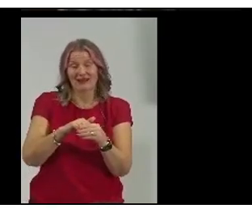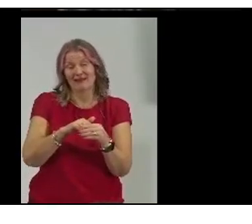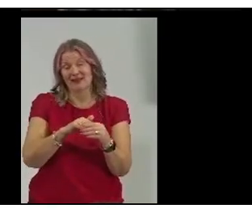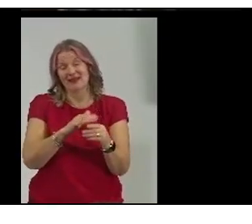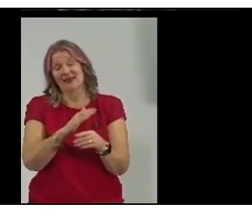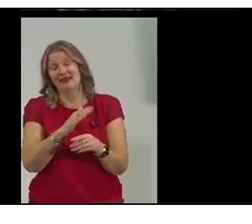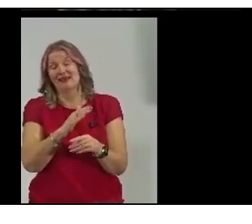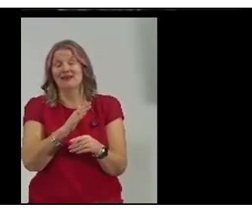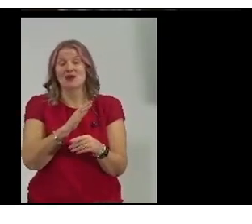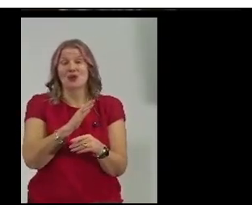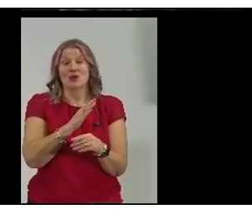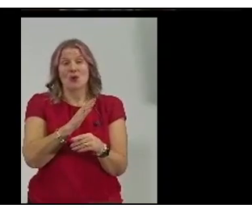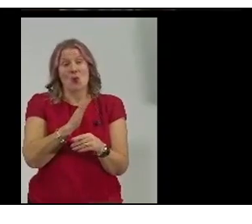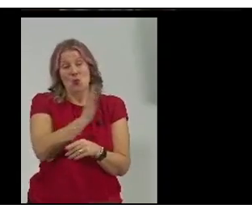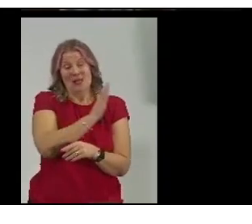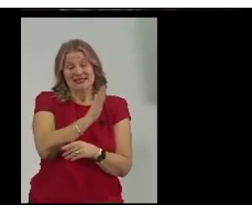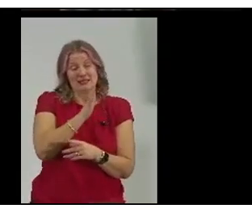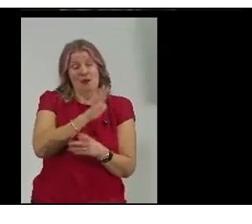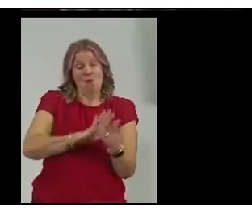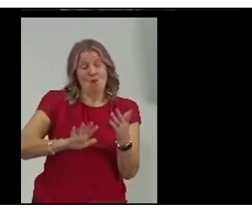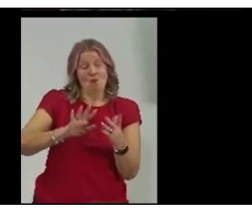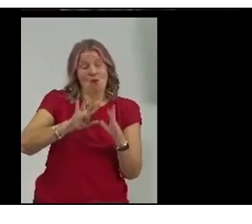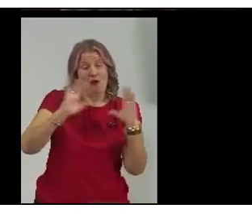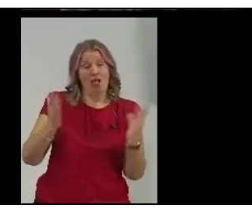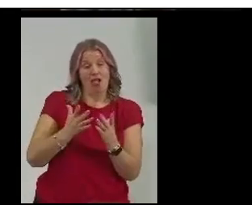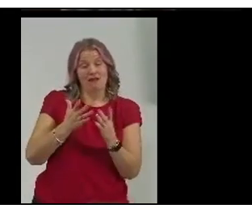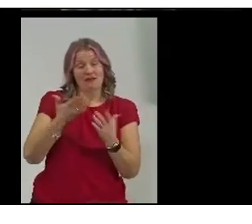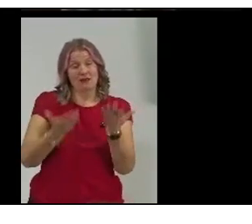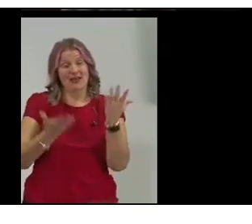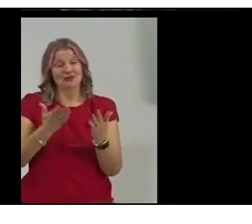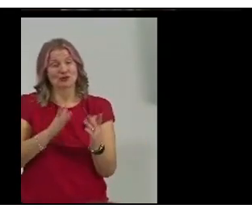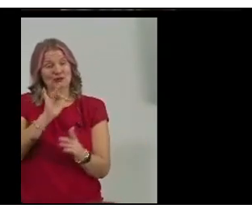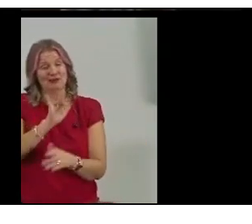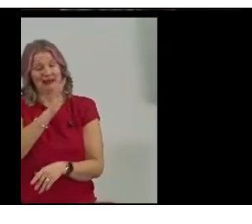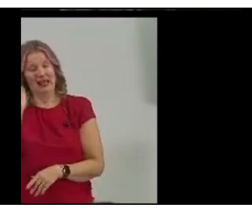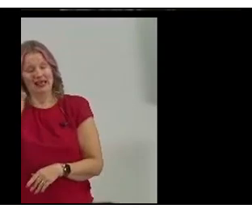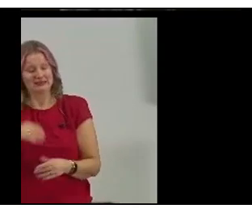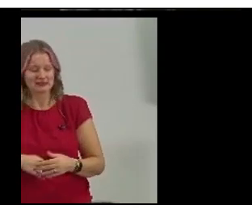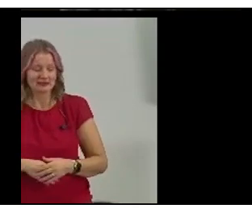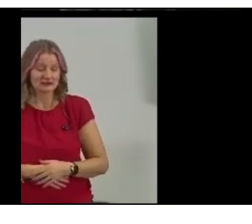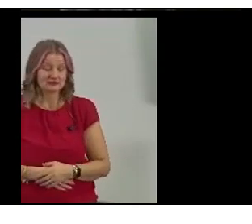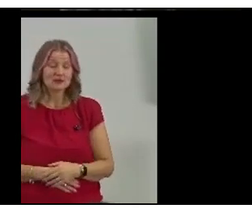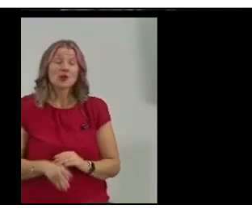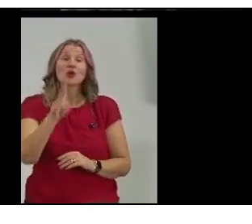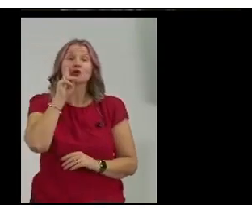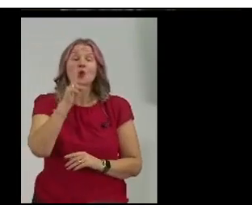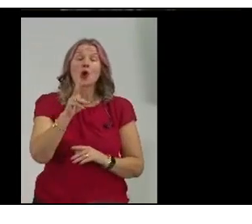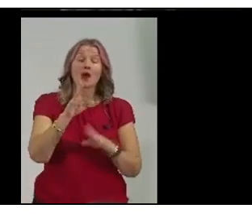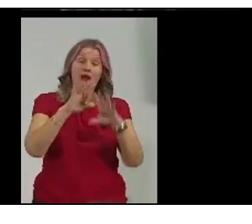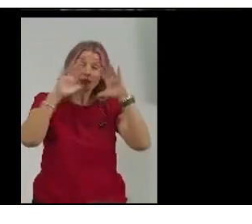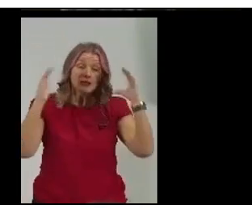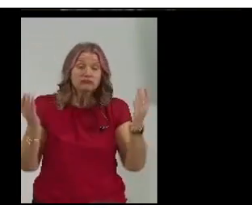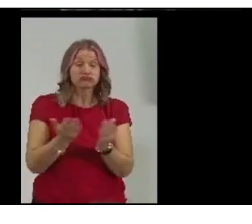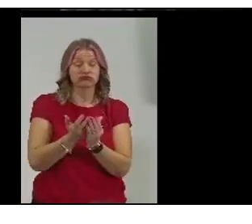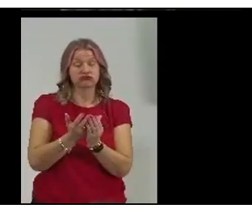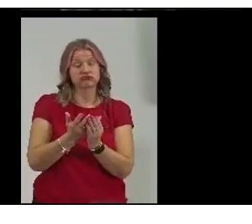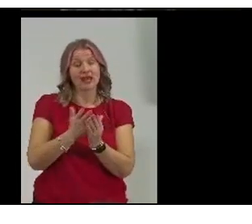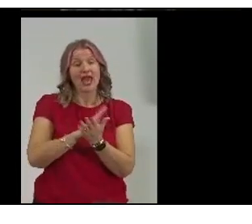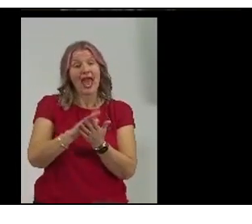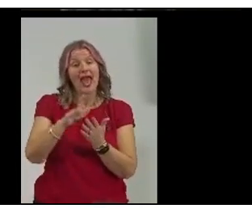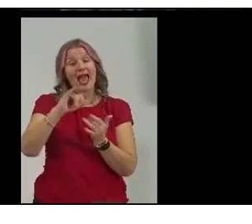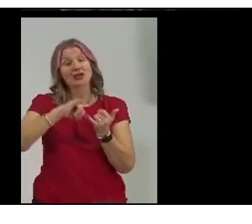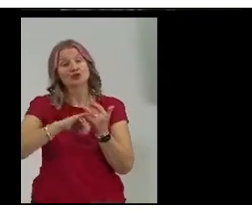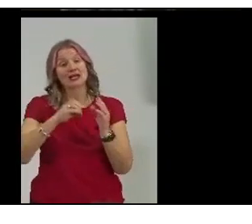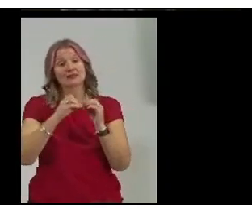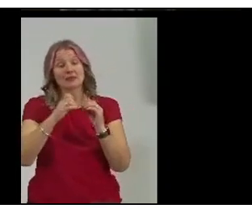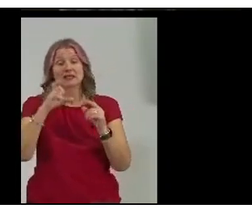is in the Middle East, but it's headed in the right direction. And if you look at it as the world's largest international bank at HSBC, we take a global approach